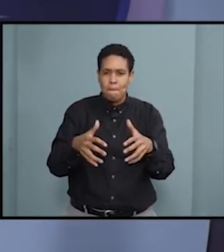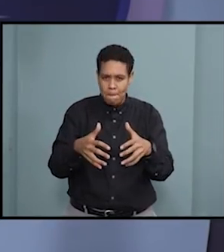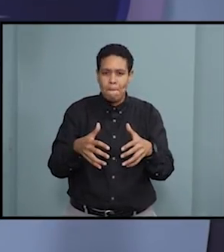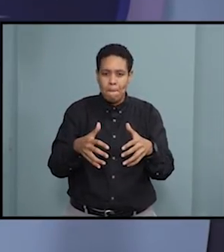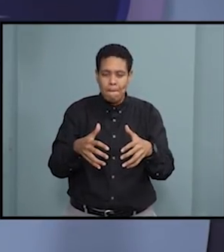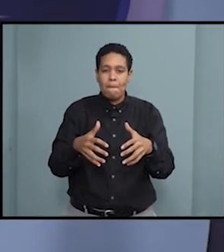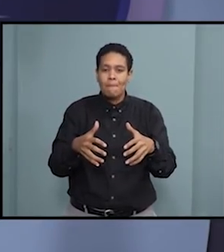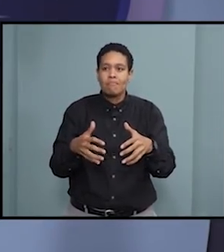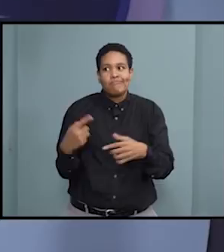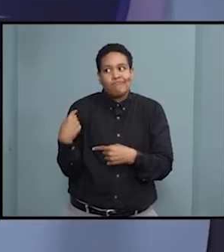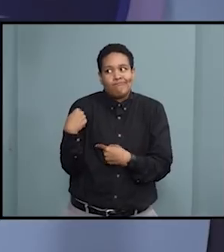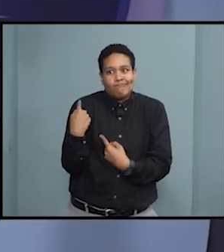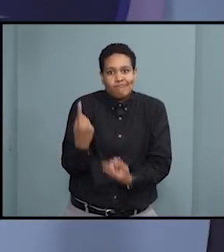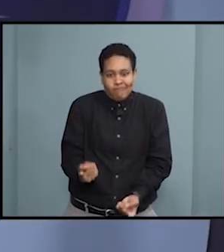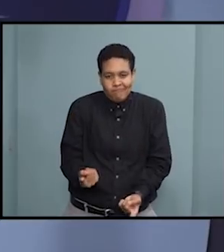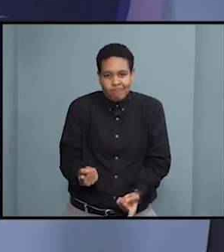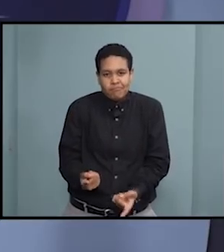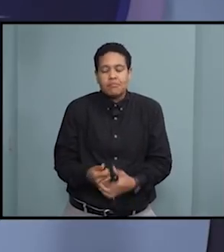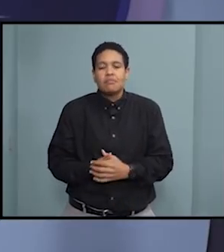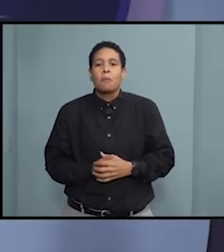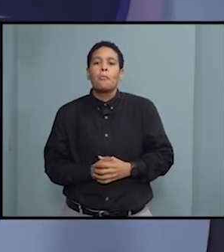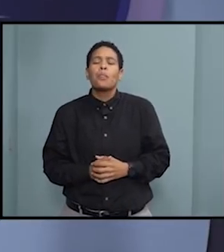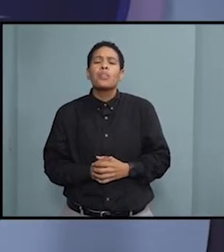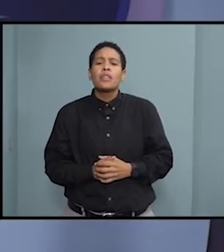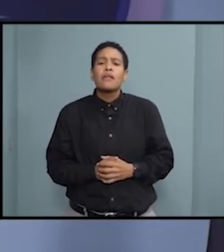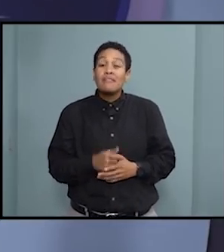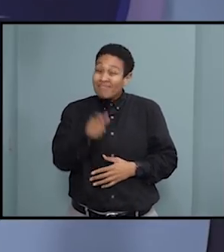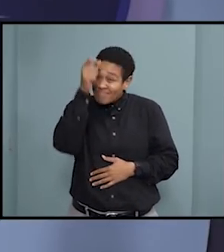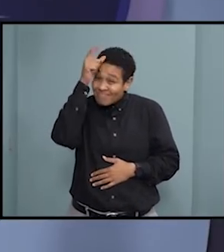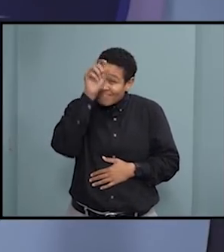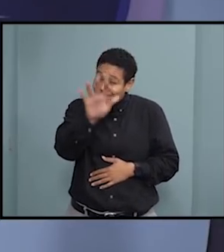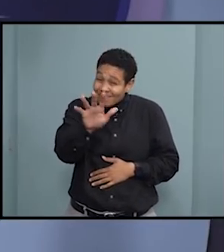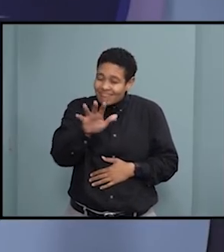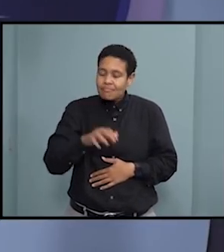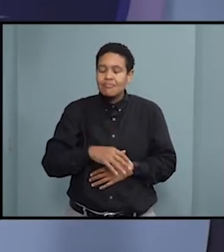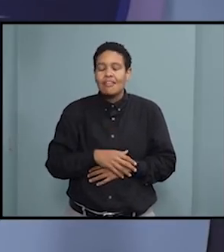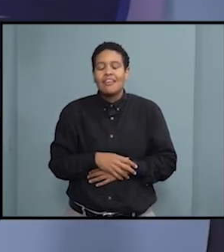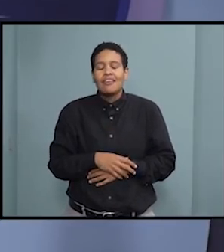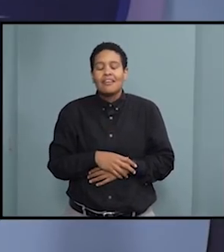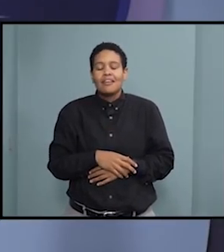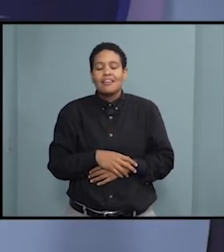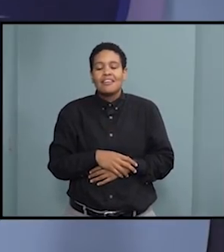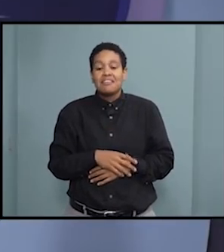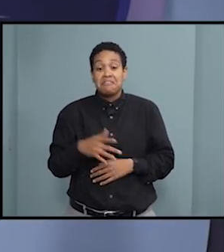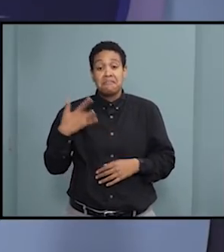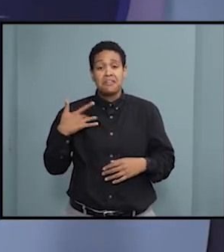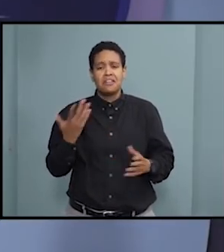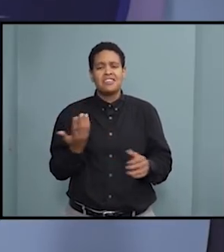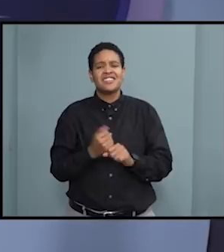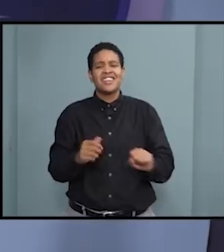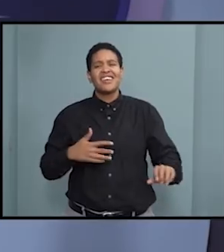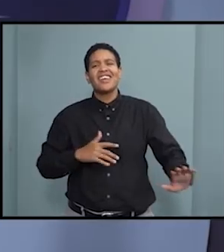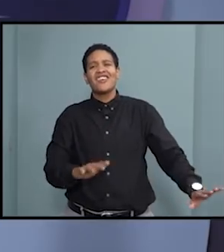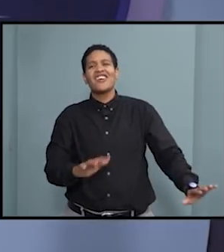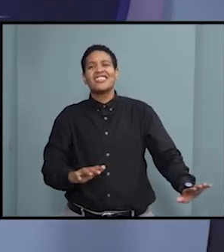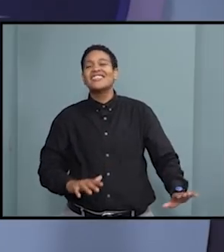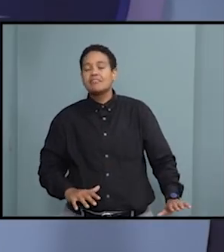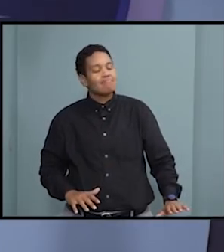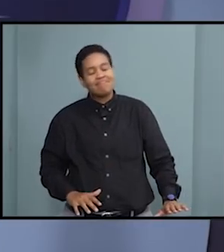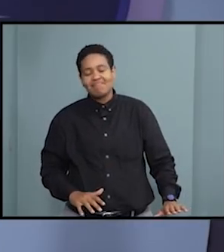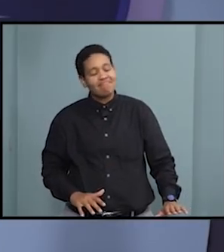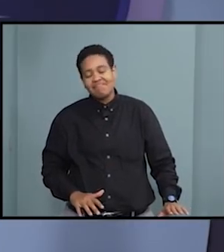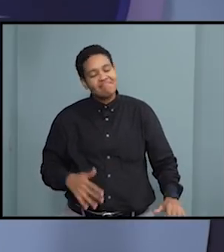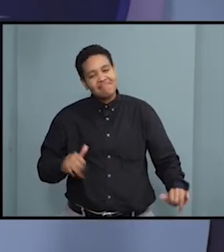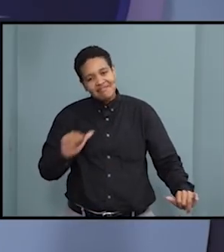disease to this point. We are, however, by no means out of the woods, and neither are